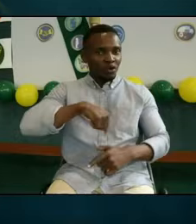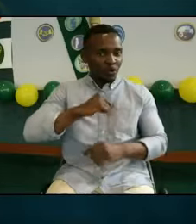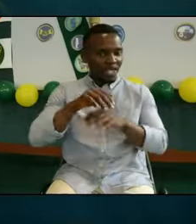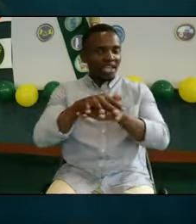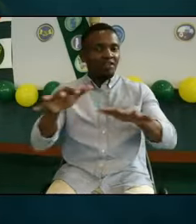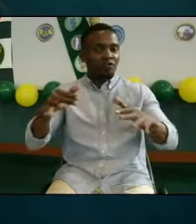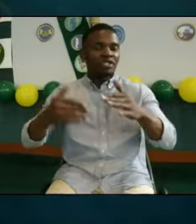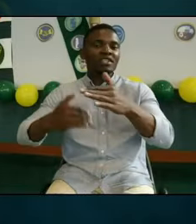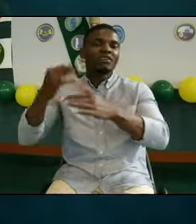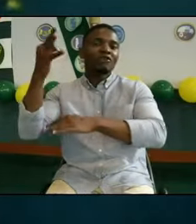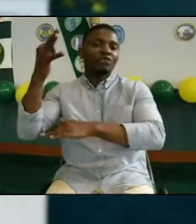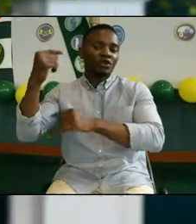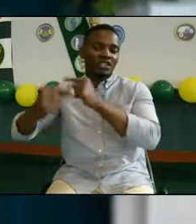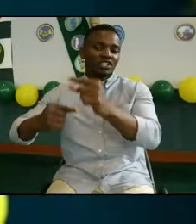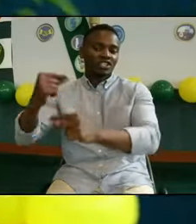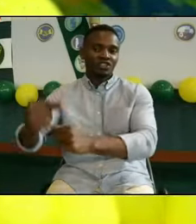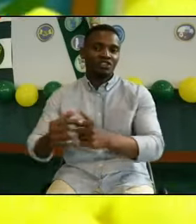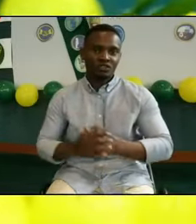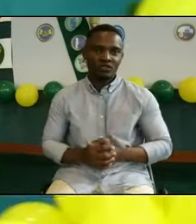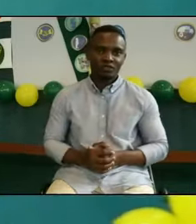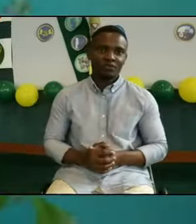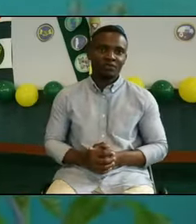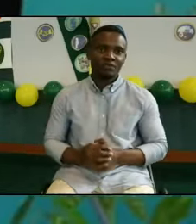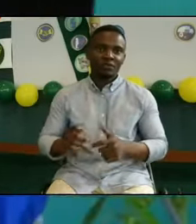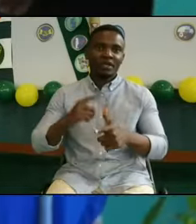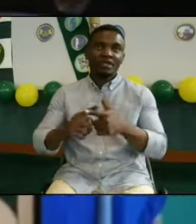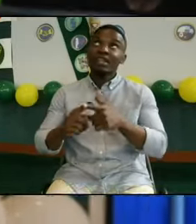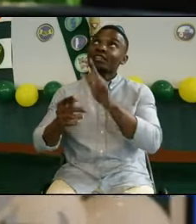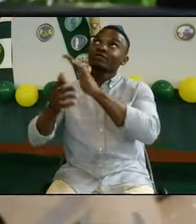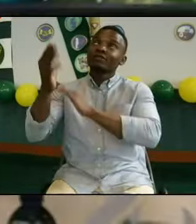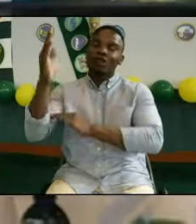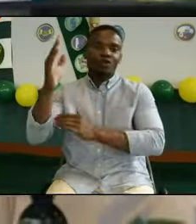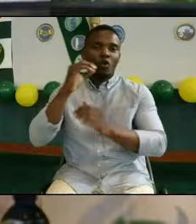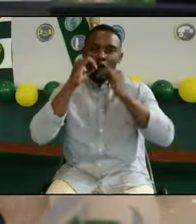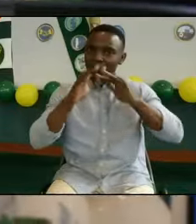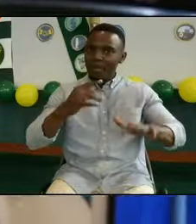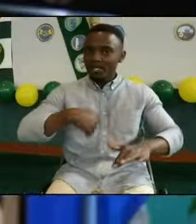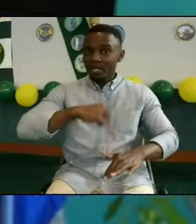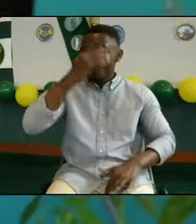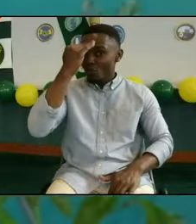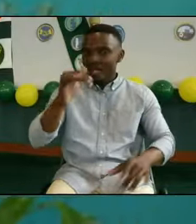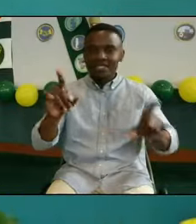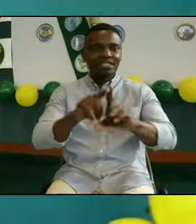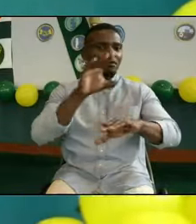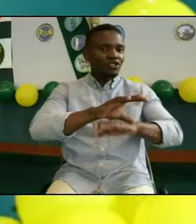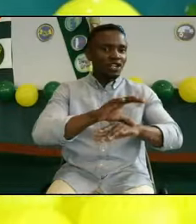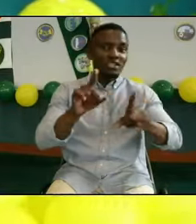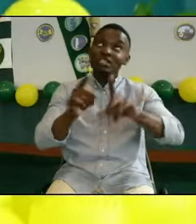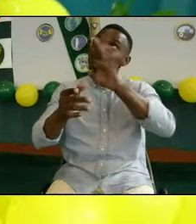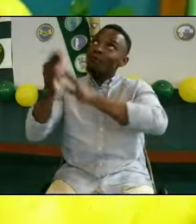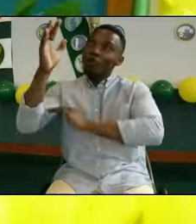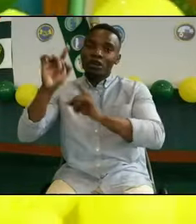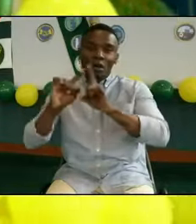our generations to come so that Christ Jesus will bless us. The same church, the same God, the same Father we pray to,